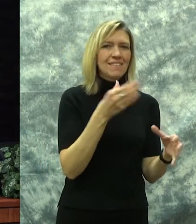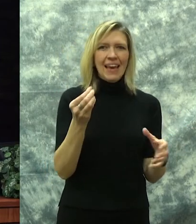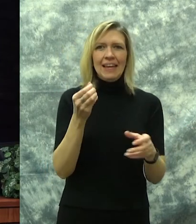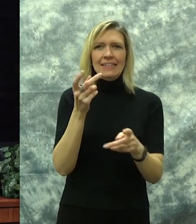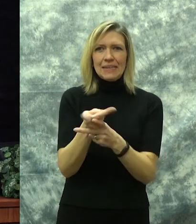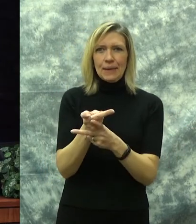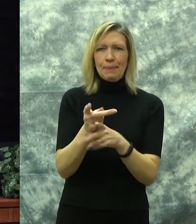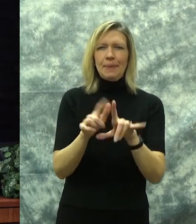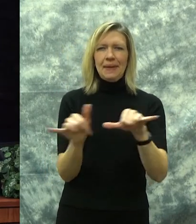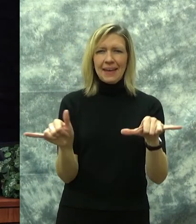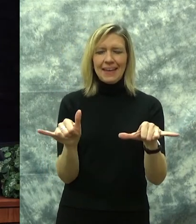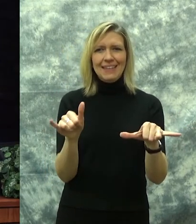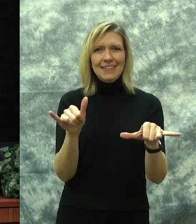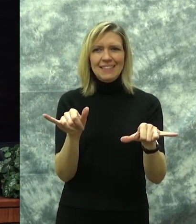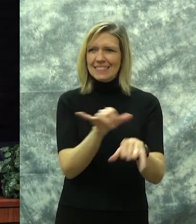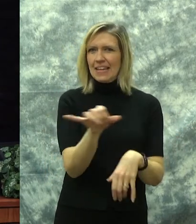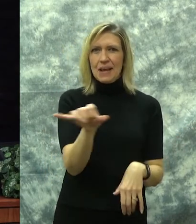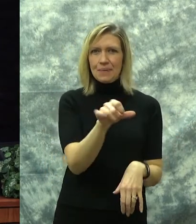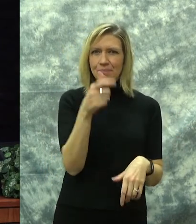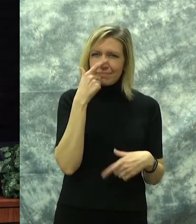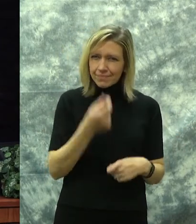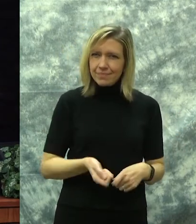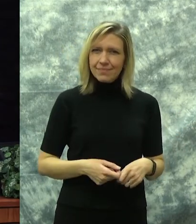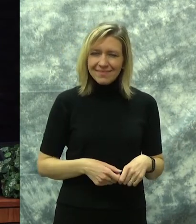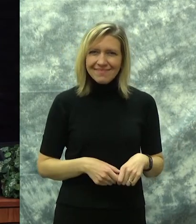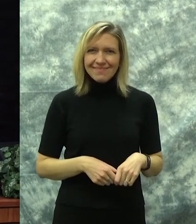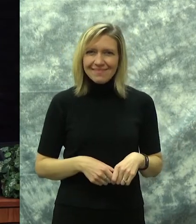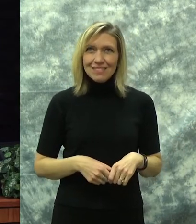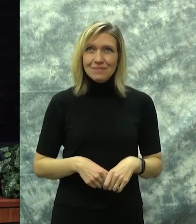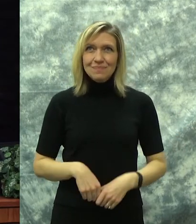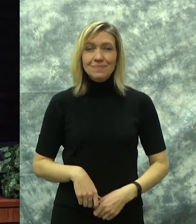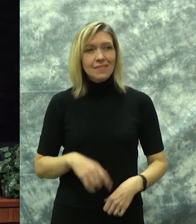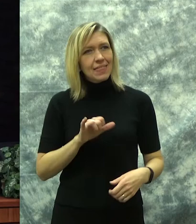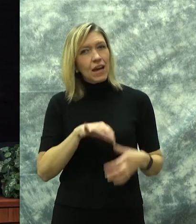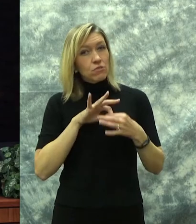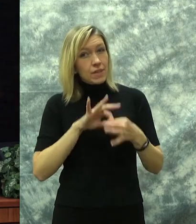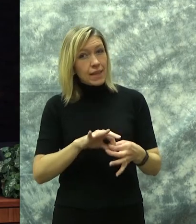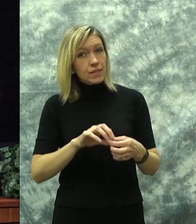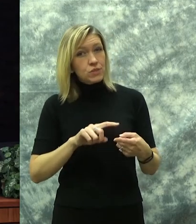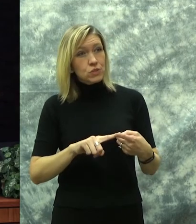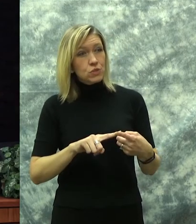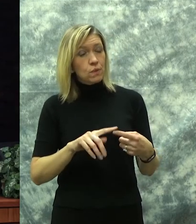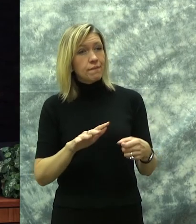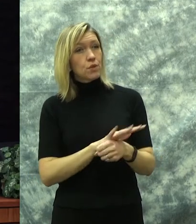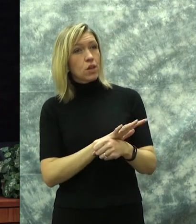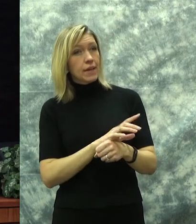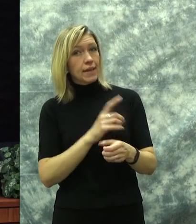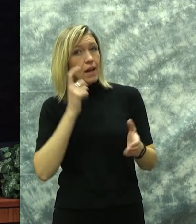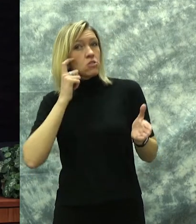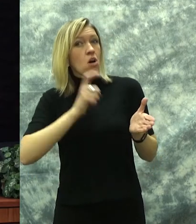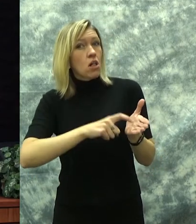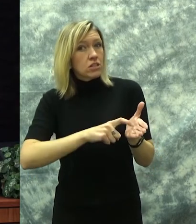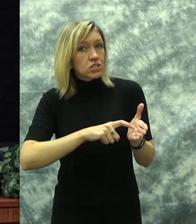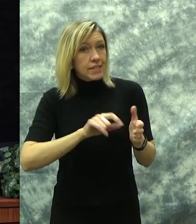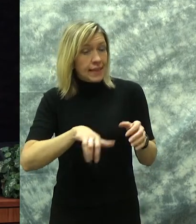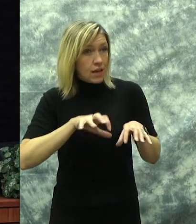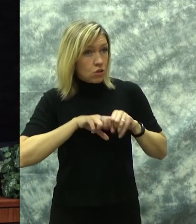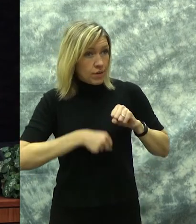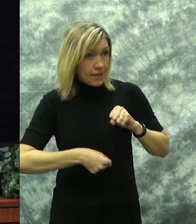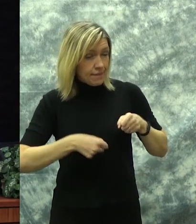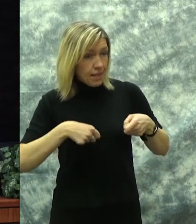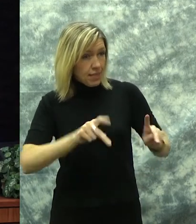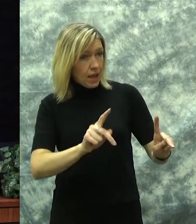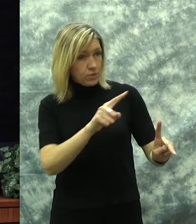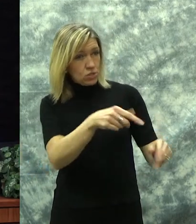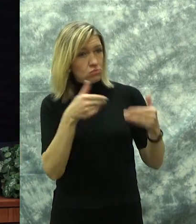be the same thing. And does it have something to do with fully acknowledging the grief that allows you to move into